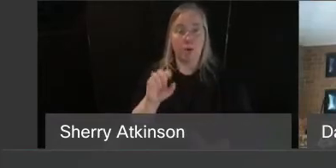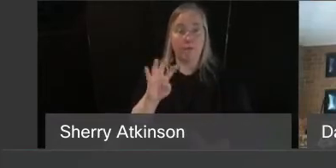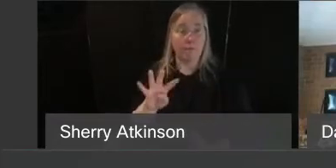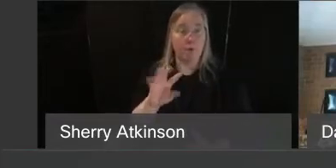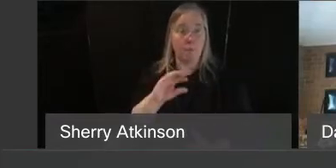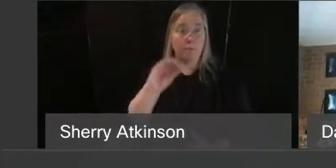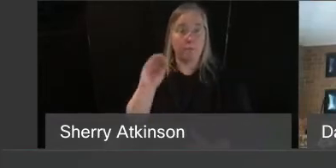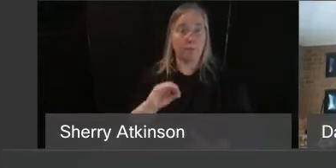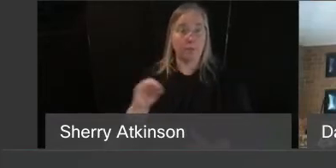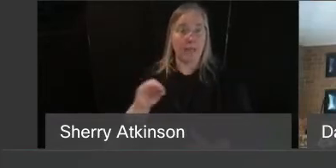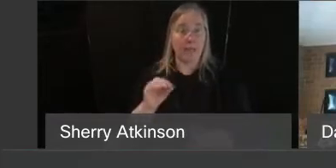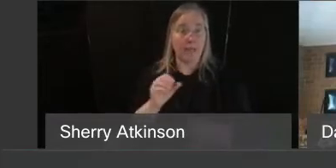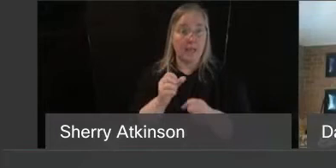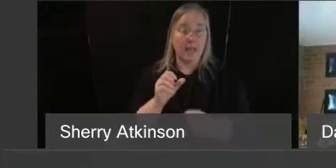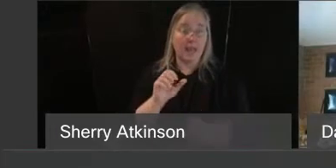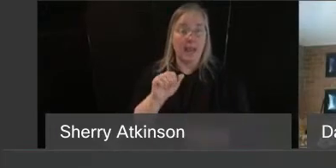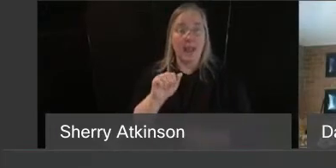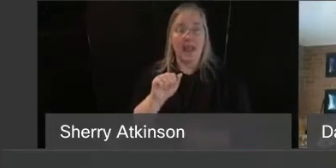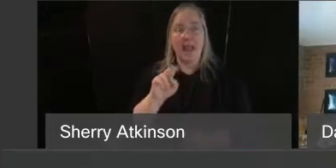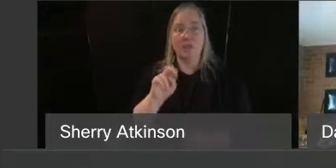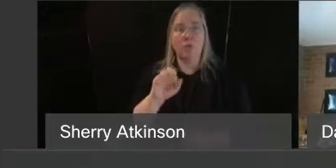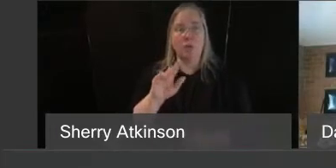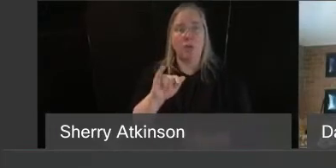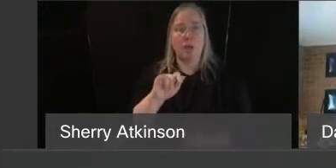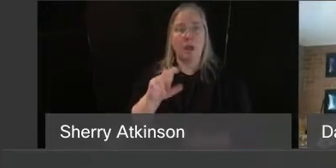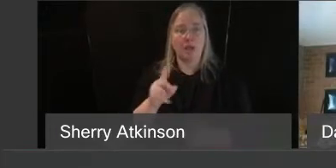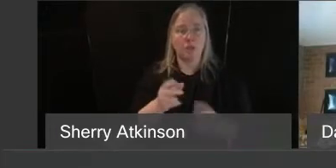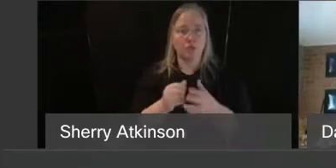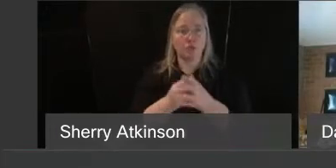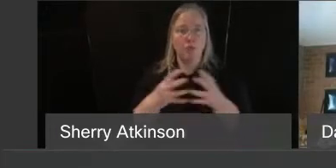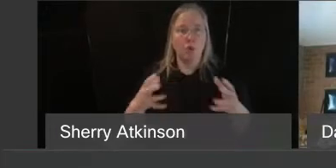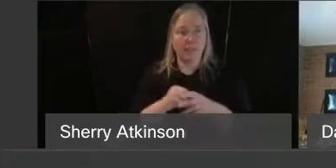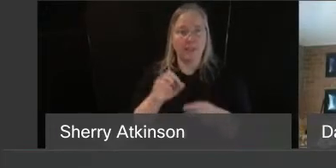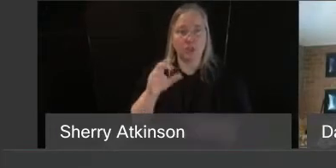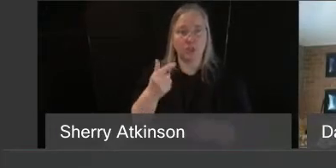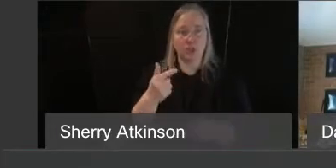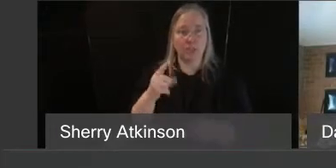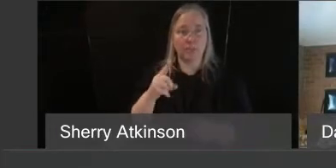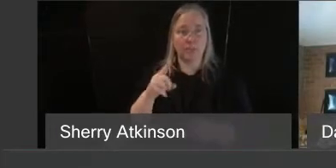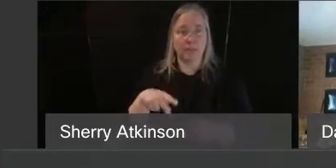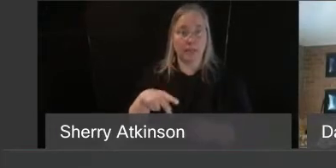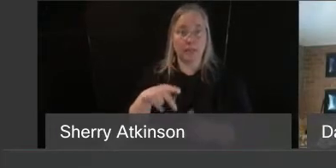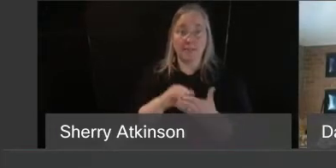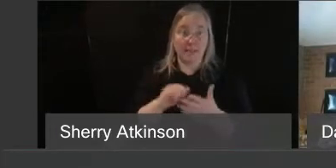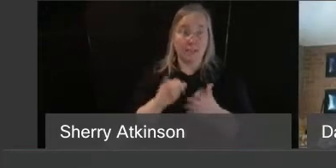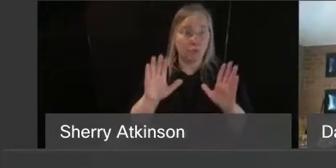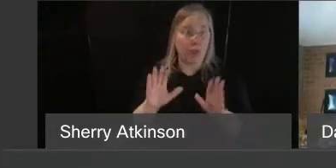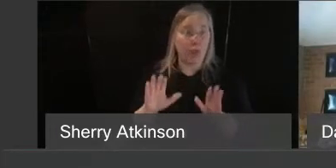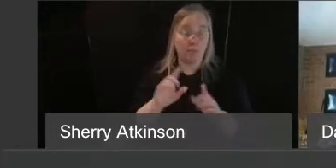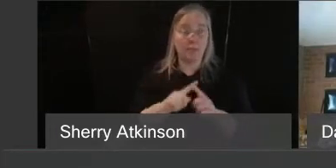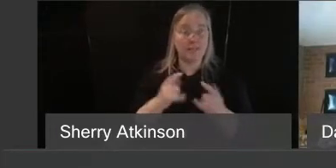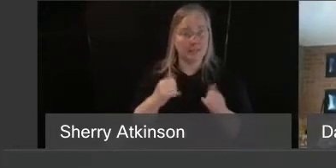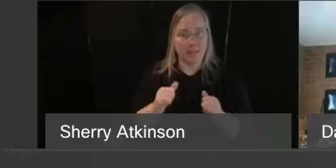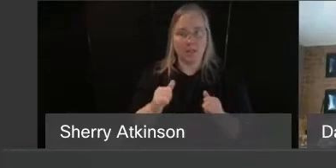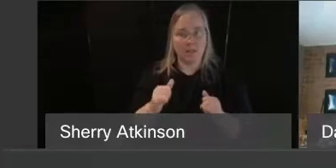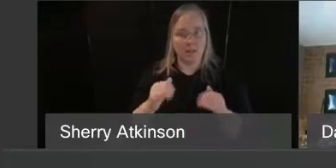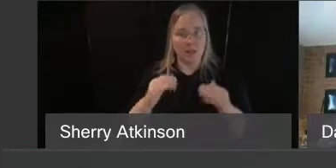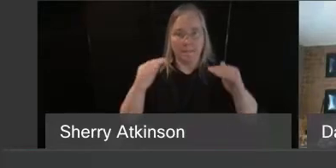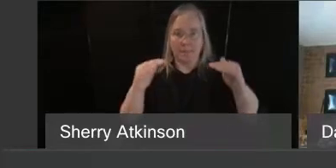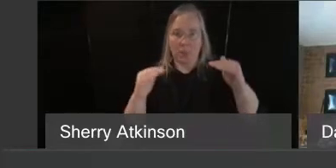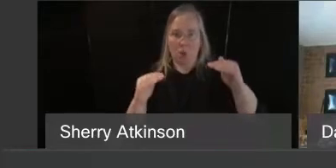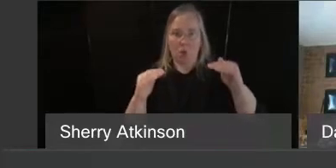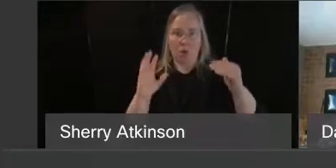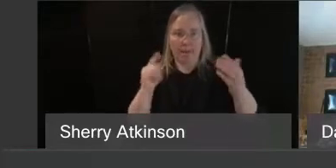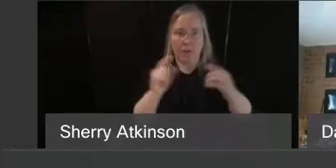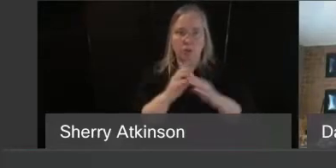33.4%. Annualized growth in GDP, which is tremendous, but again, we're still below where we were prior to the